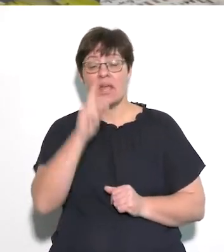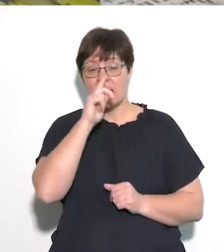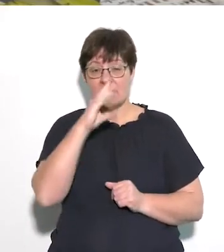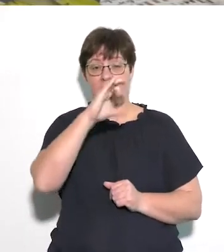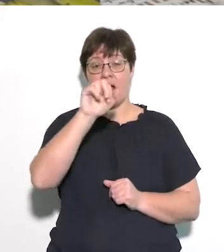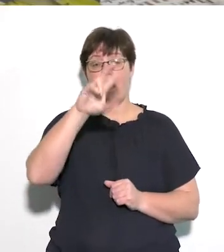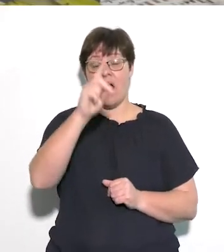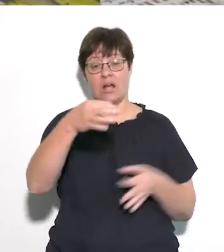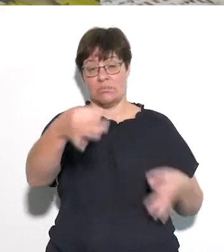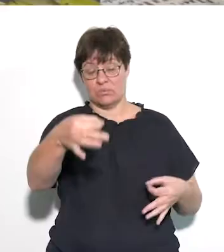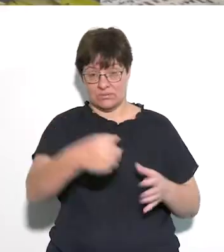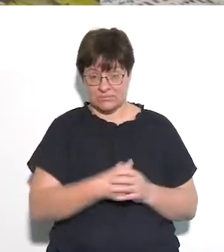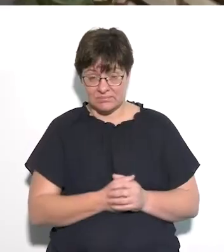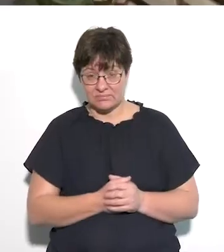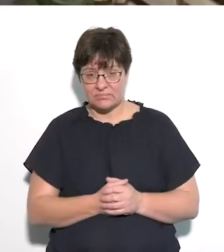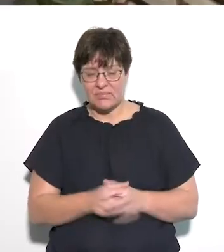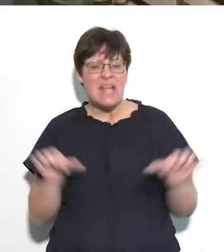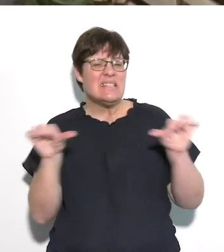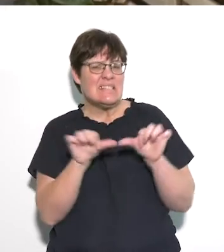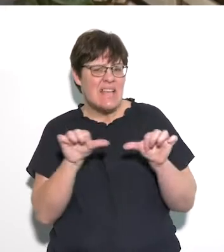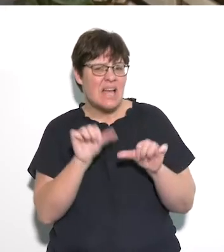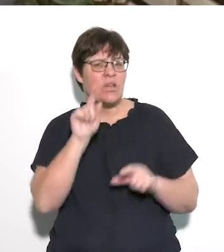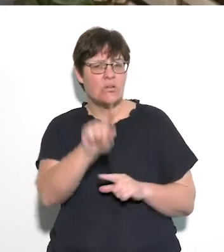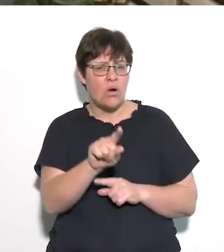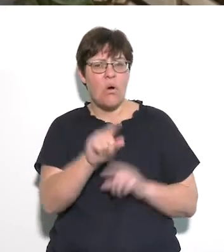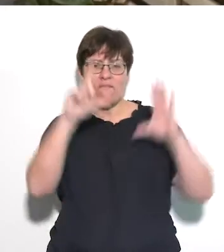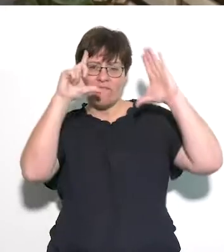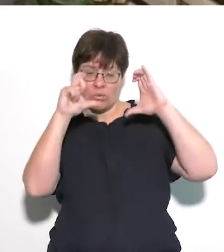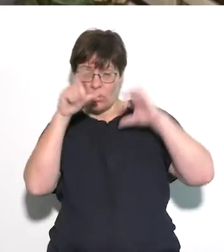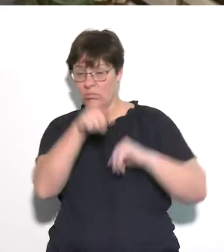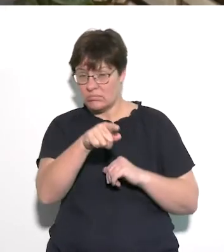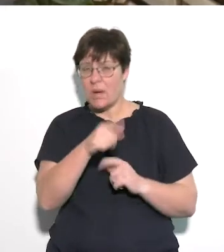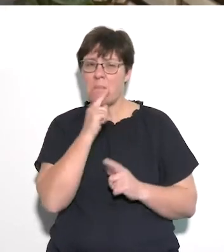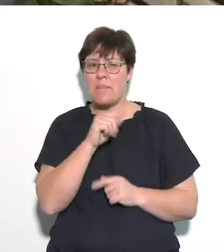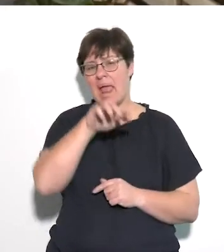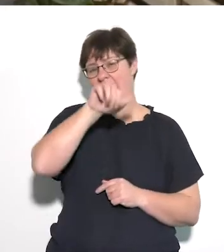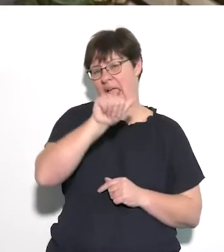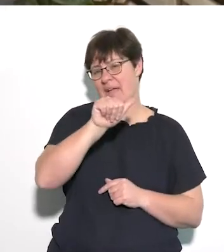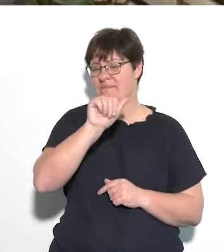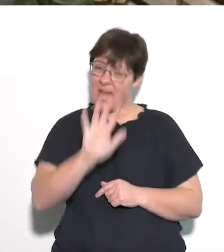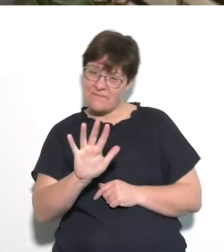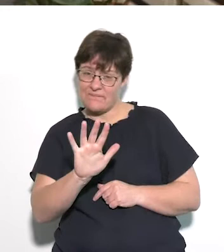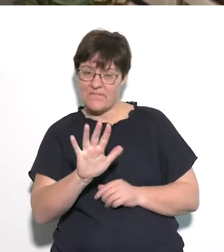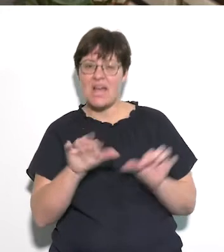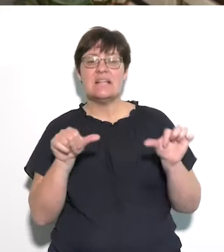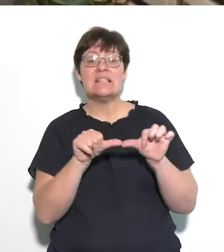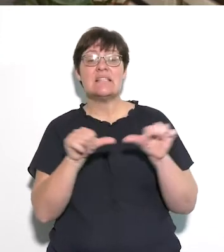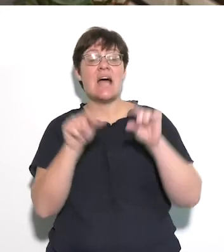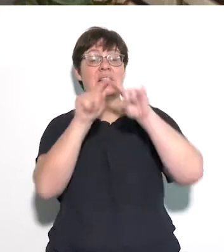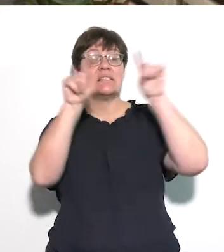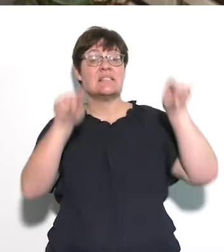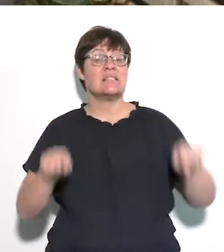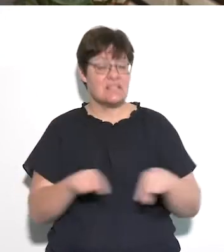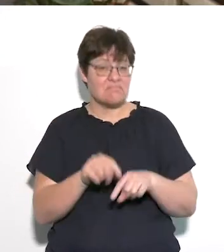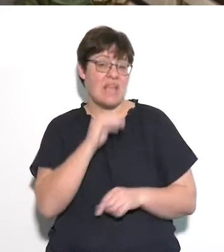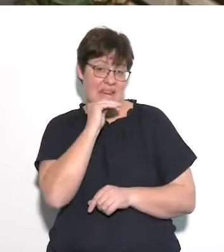need cardboard. Okay, and depending on the size of your photo, if you're choosing an A5 piece of paper, this size of